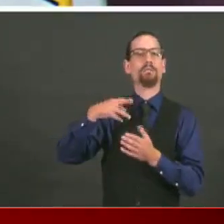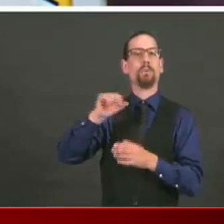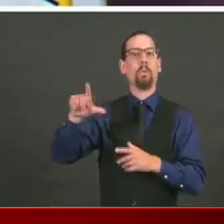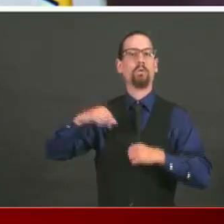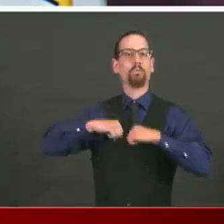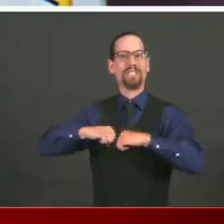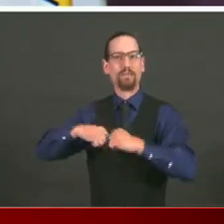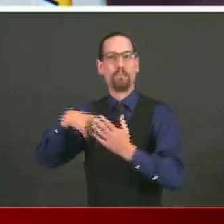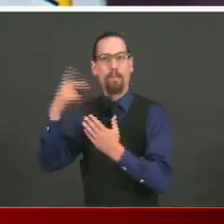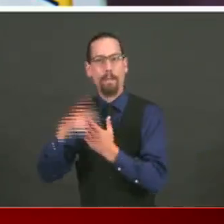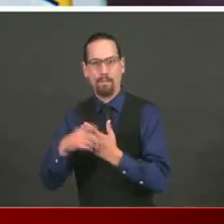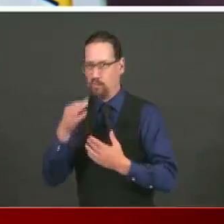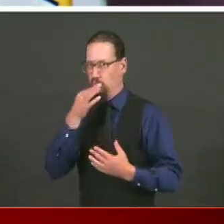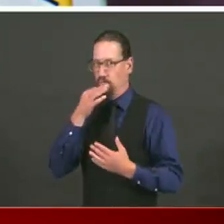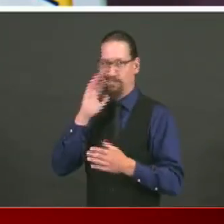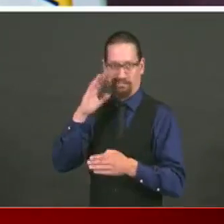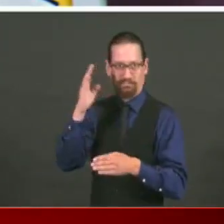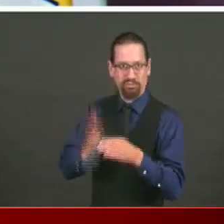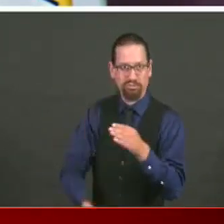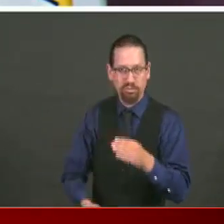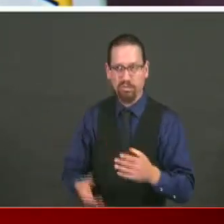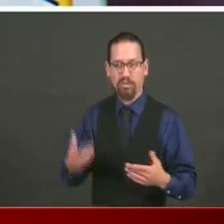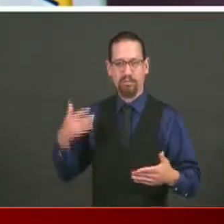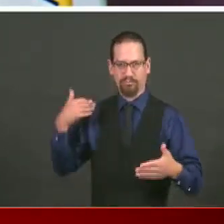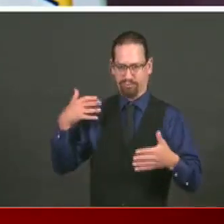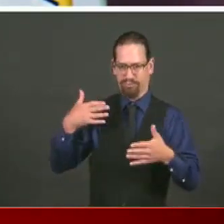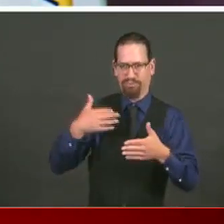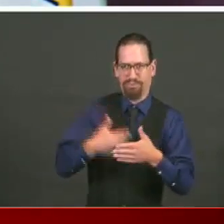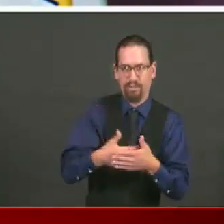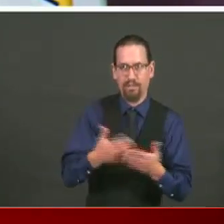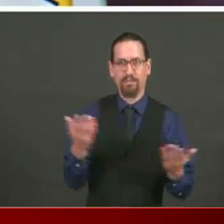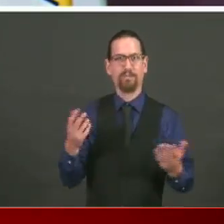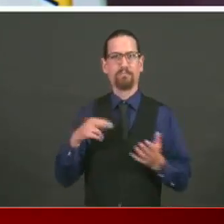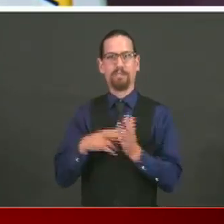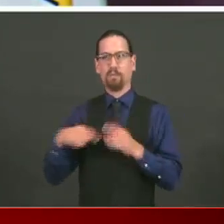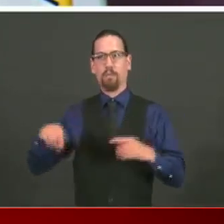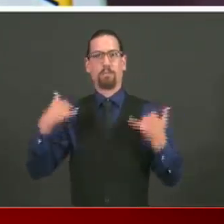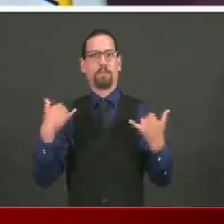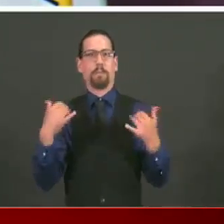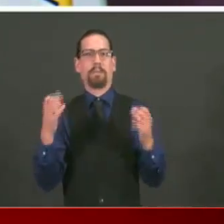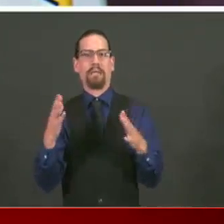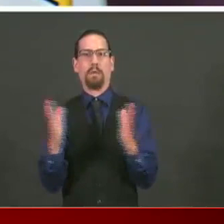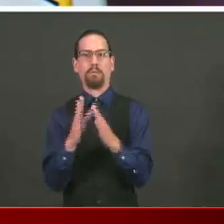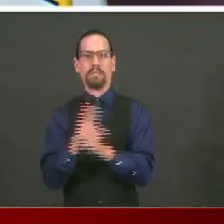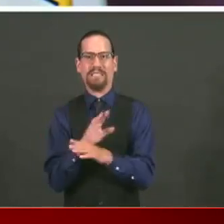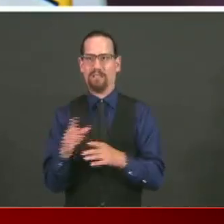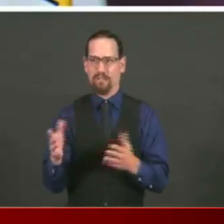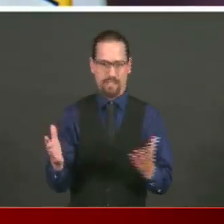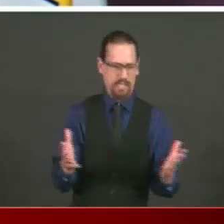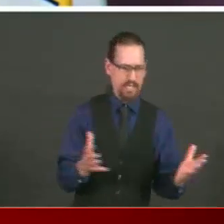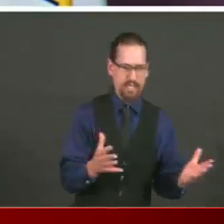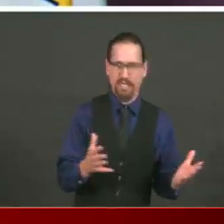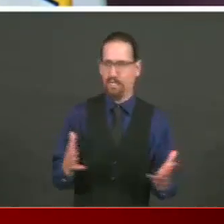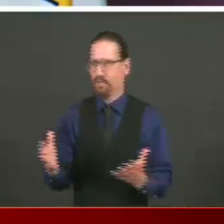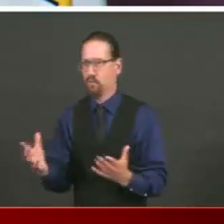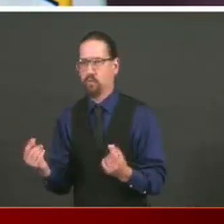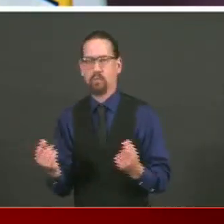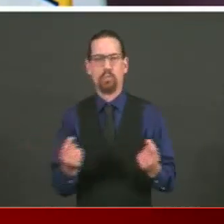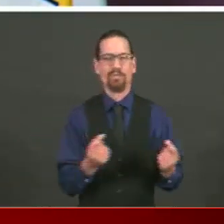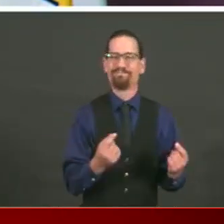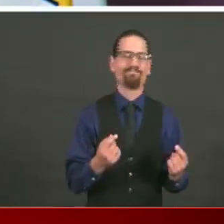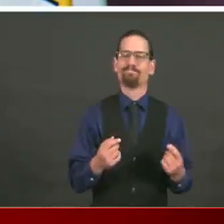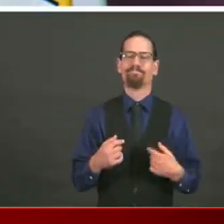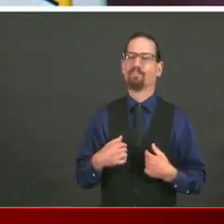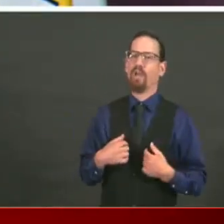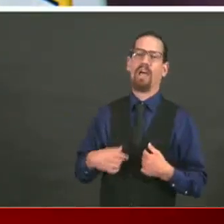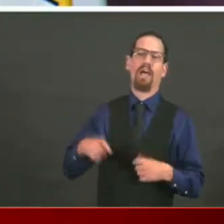kind of coming to a head with a lot of small businesses are saying, God, help us out, I just made the judgment call that it's time to